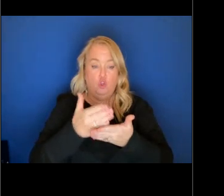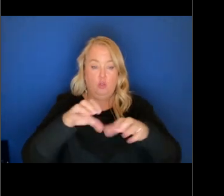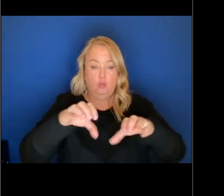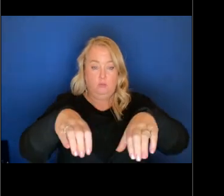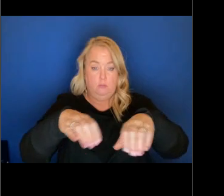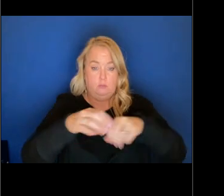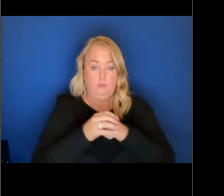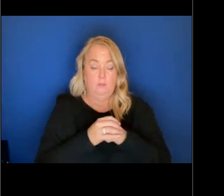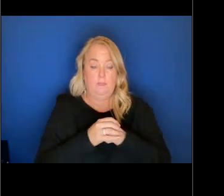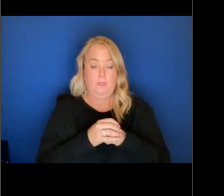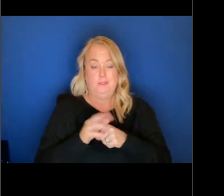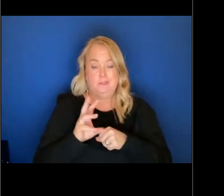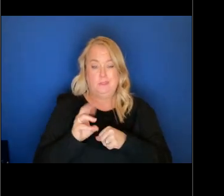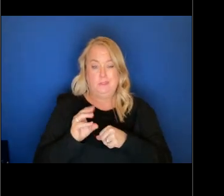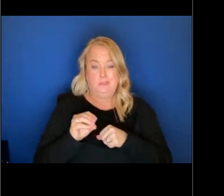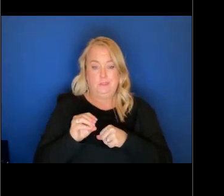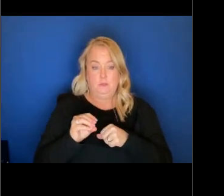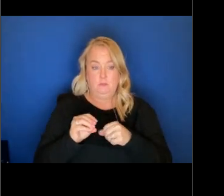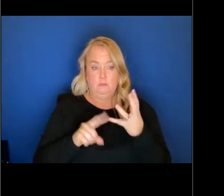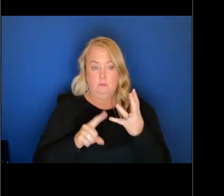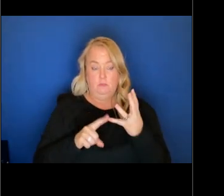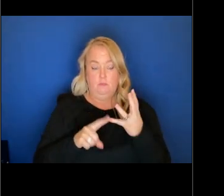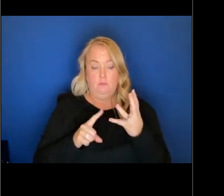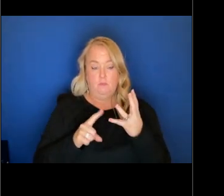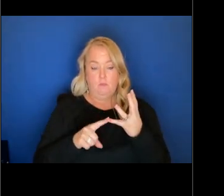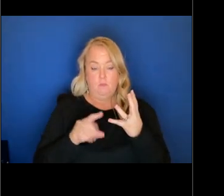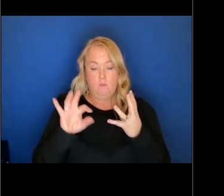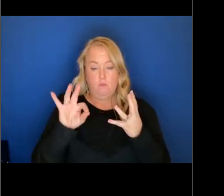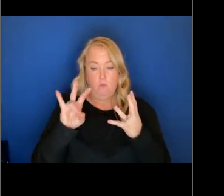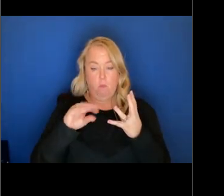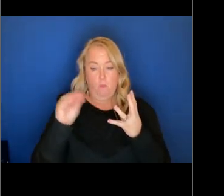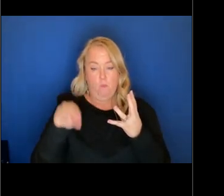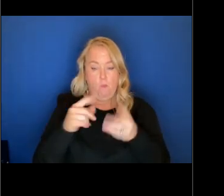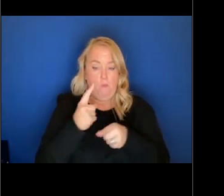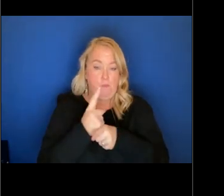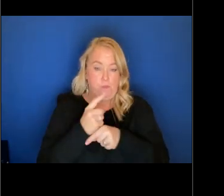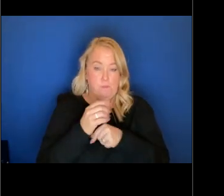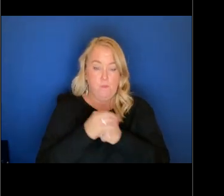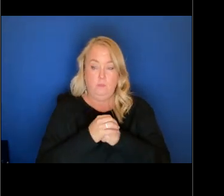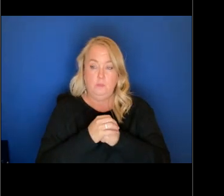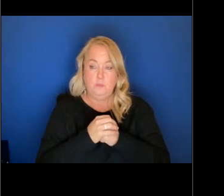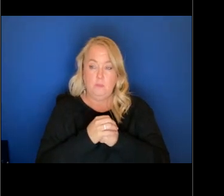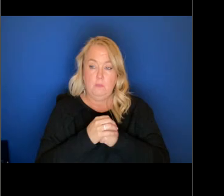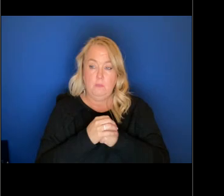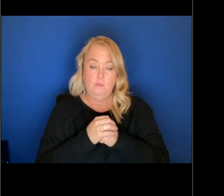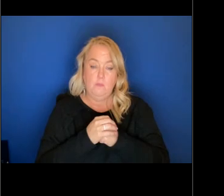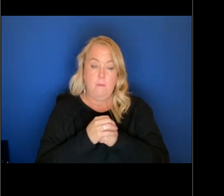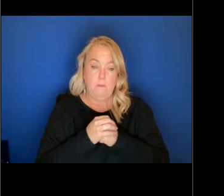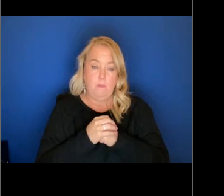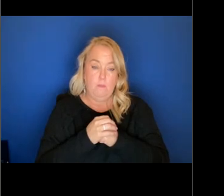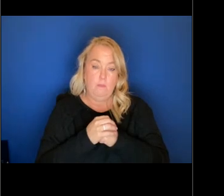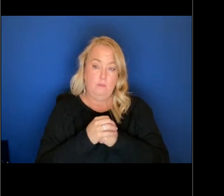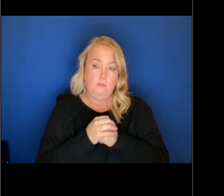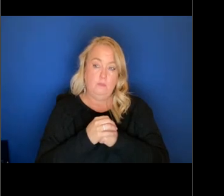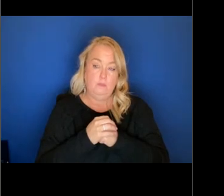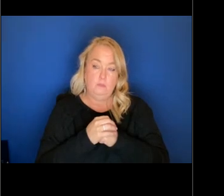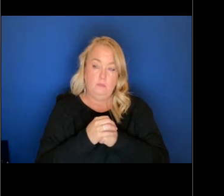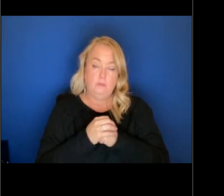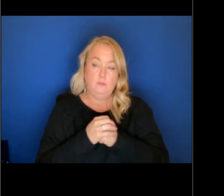And that was 60 inches. 60 inches. And 97% of the respondents got that one right.